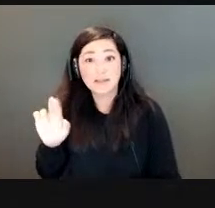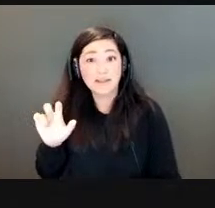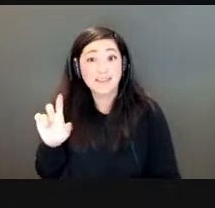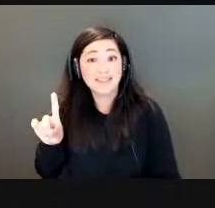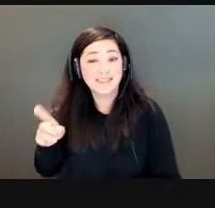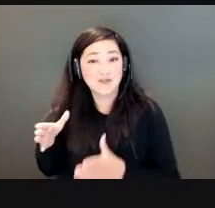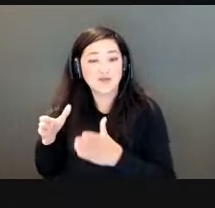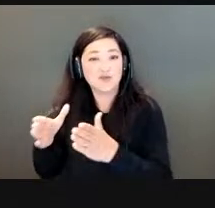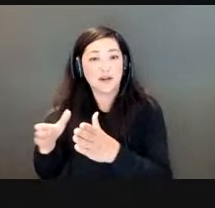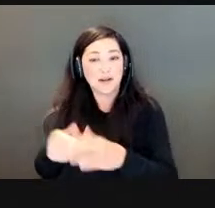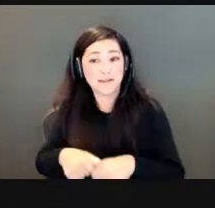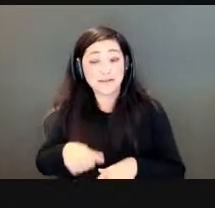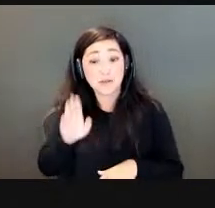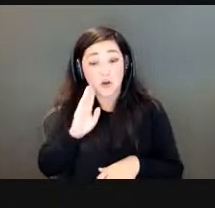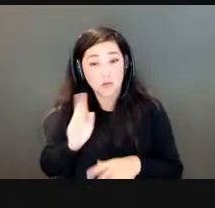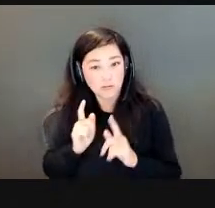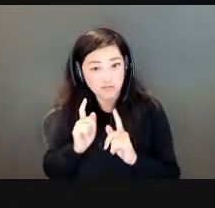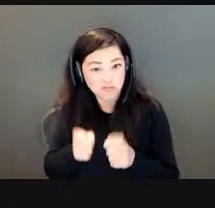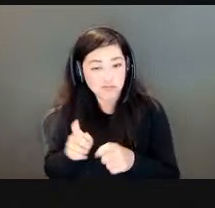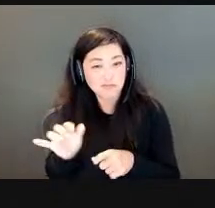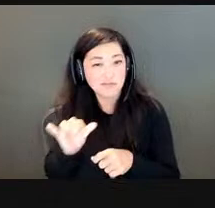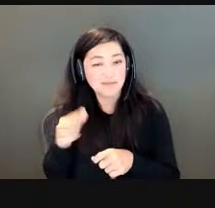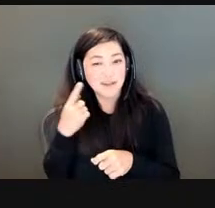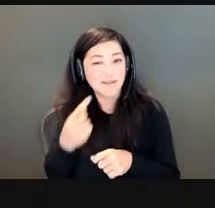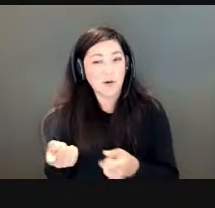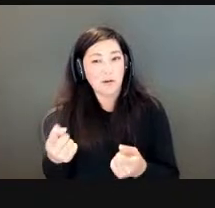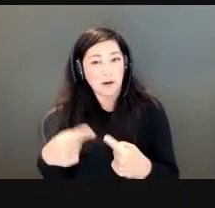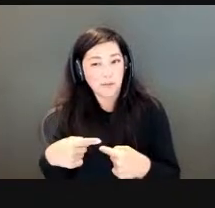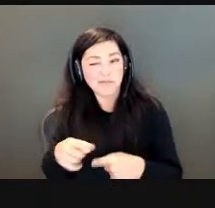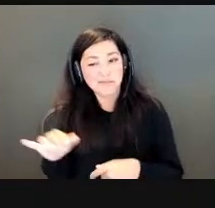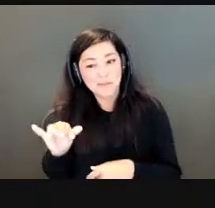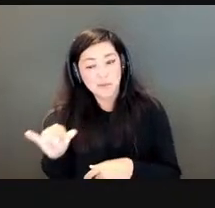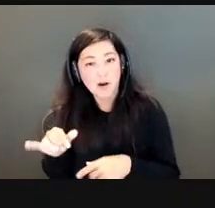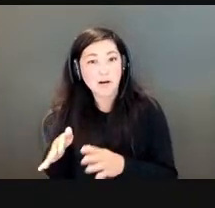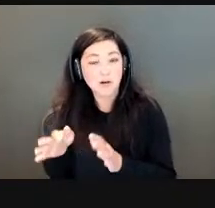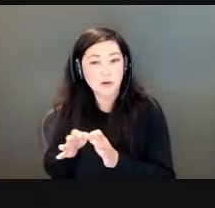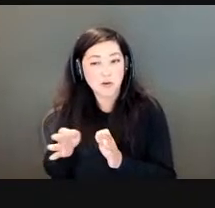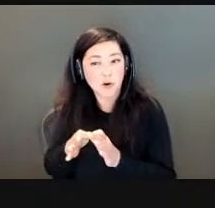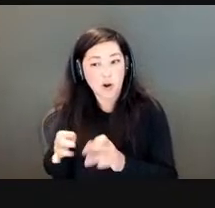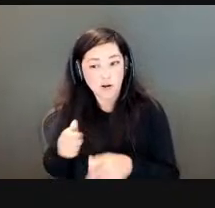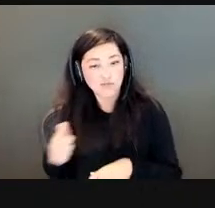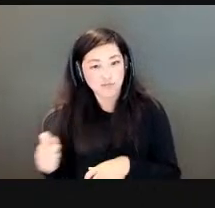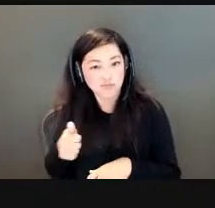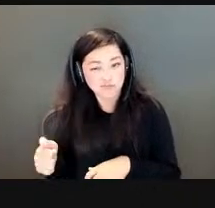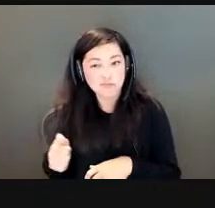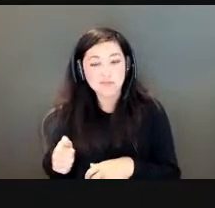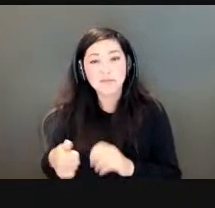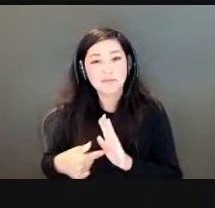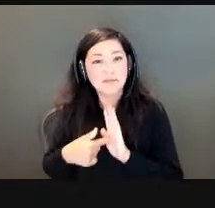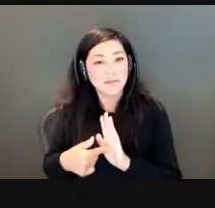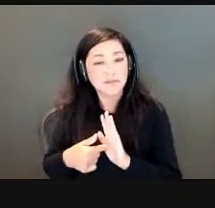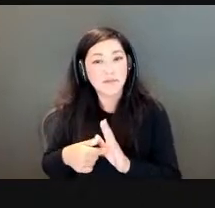Participants will receive an honorarium to compensate for their time and travel costs, such as taxi, parking, and gas money